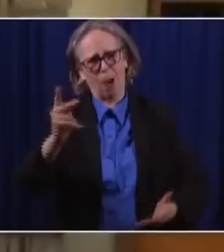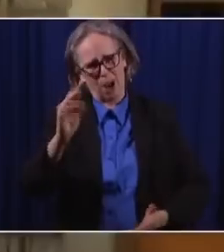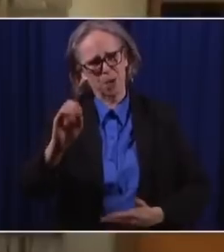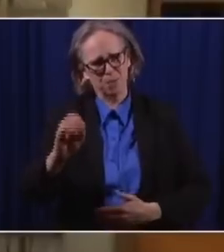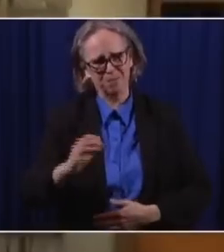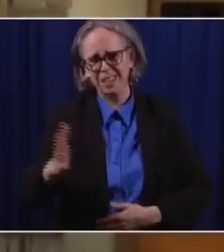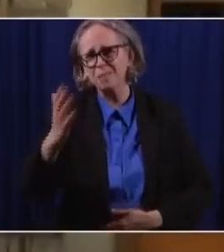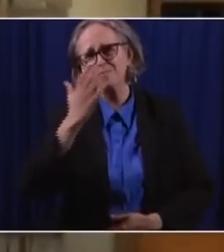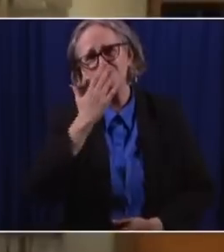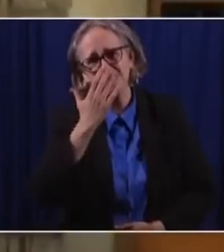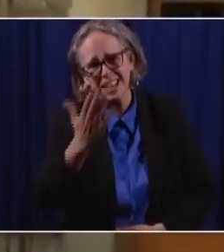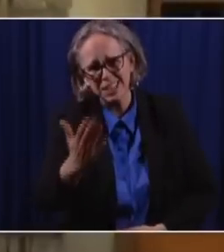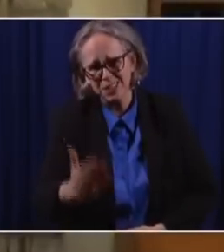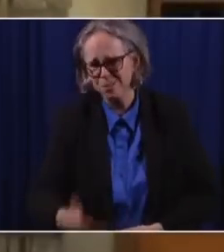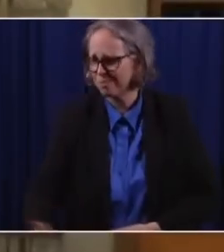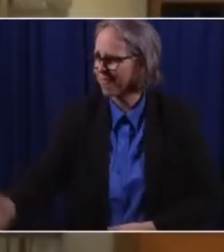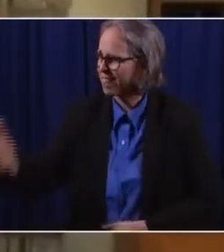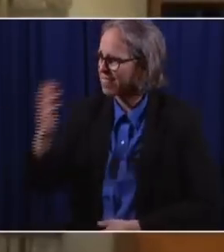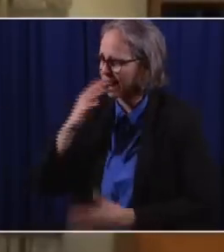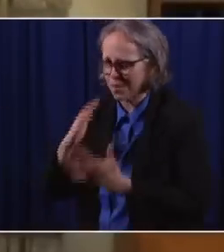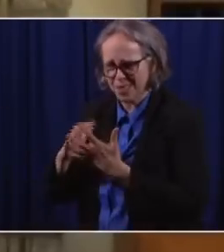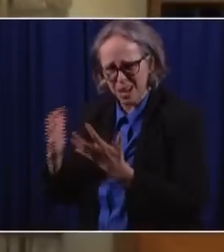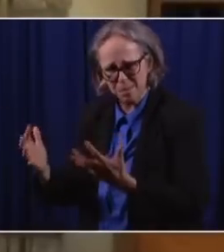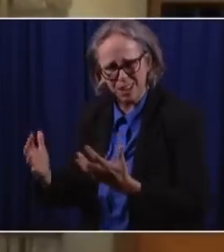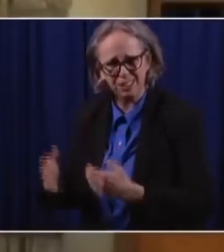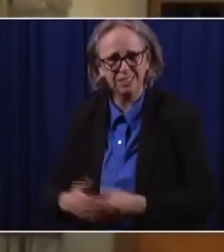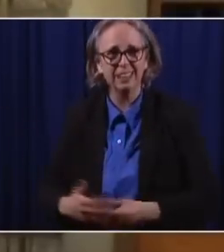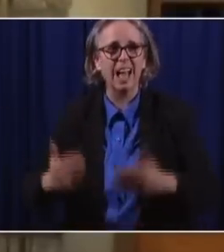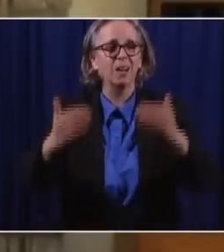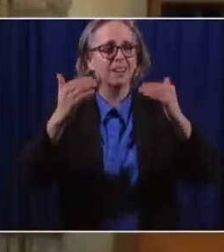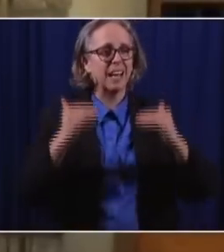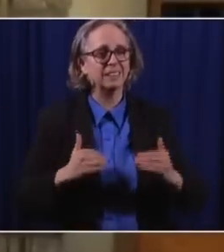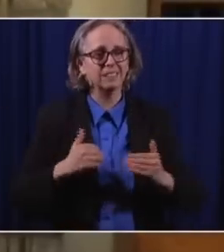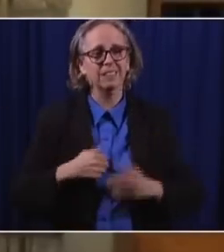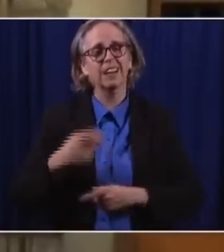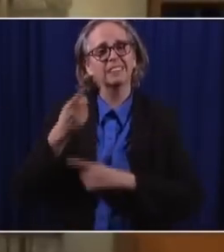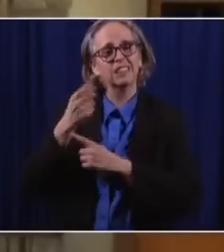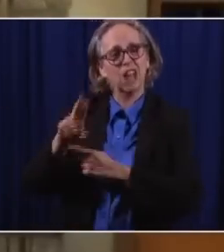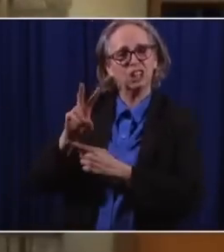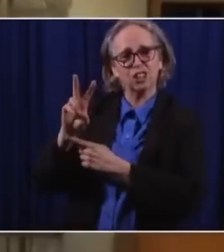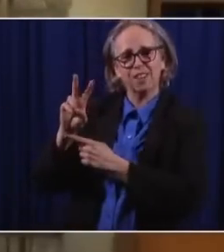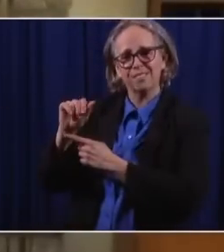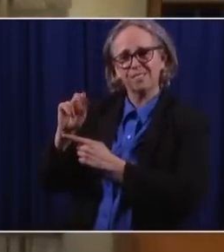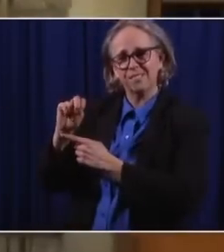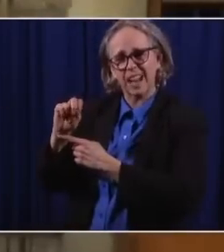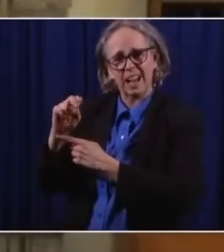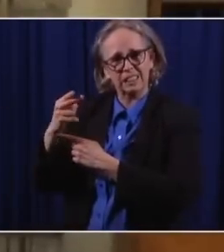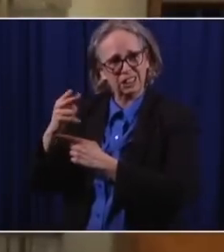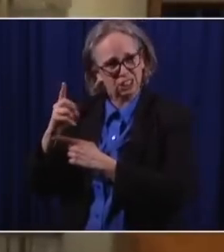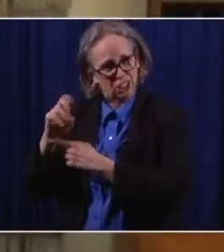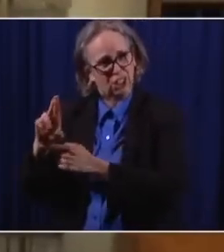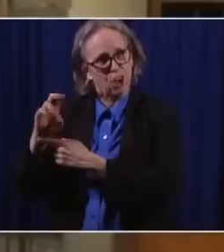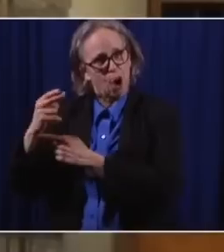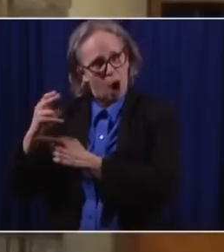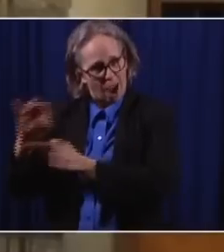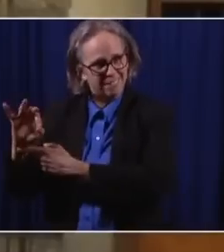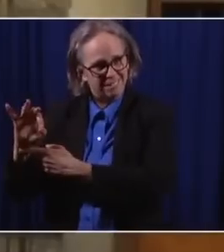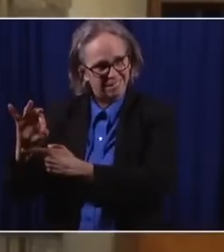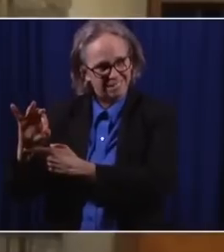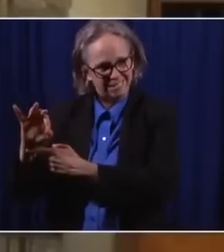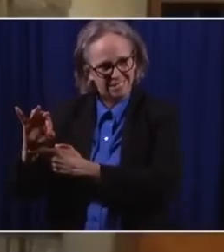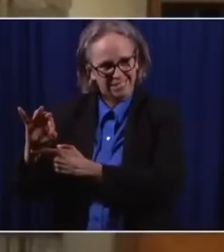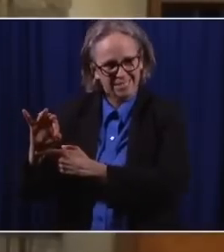much. Let me go now to Dr. Vanderhoff. Doctor, we're also thrilled to have you as Chief Medical